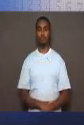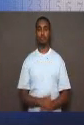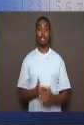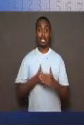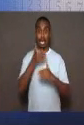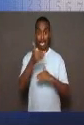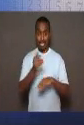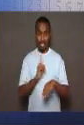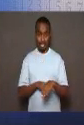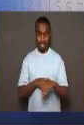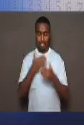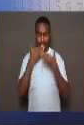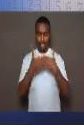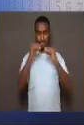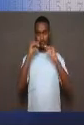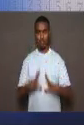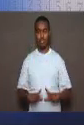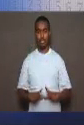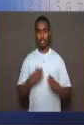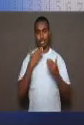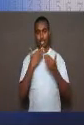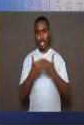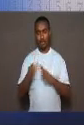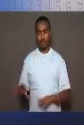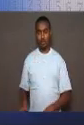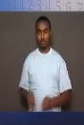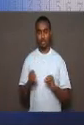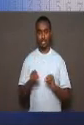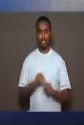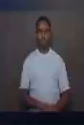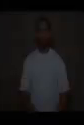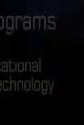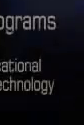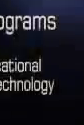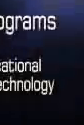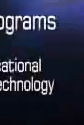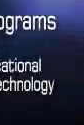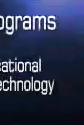Until then, thank you, teacher. Thank you, students.